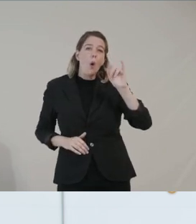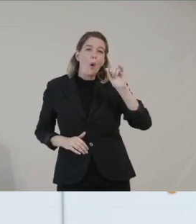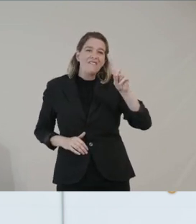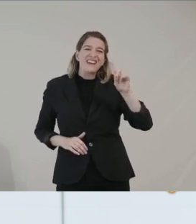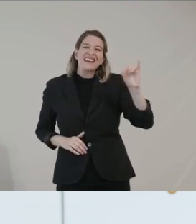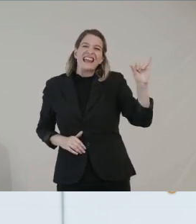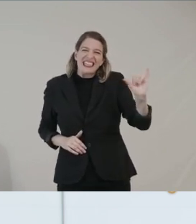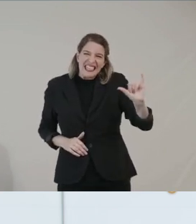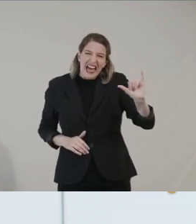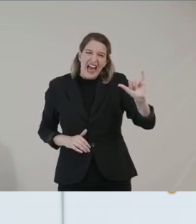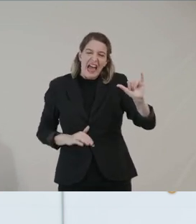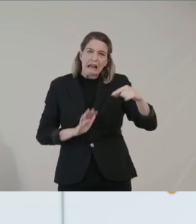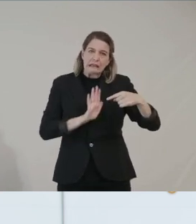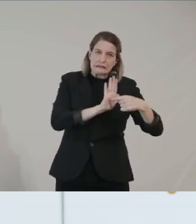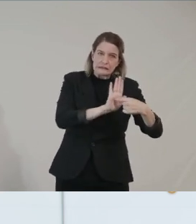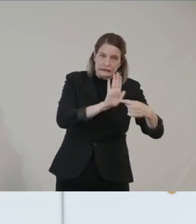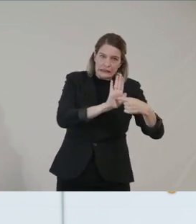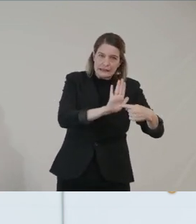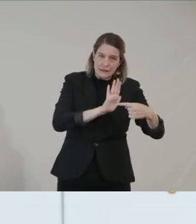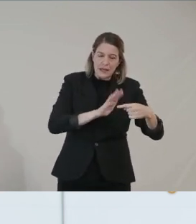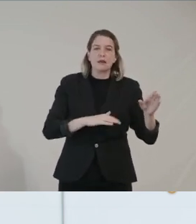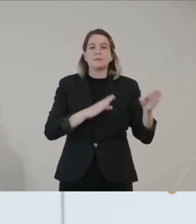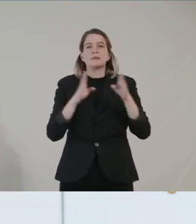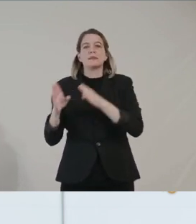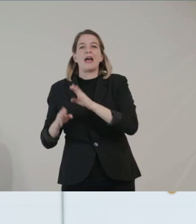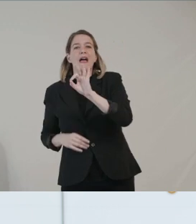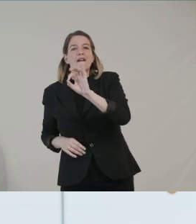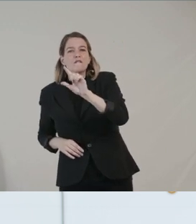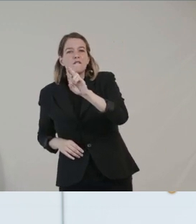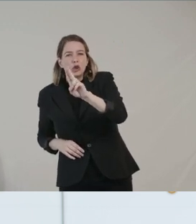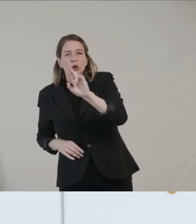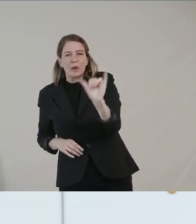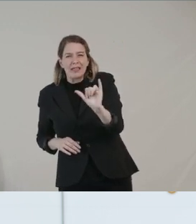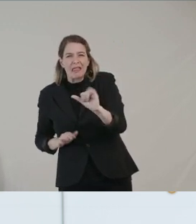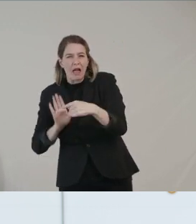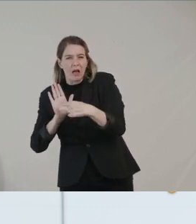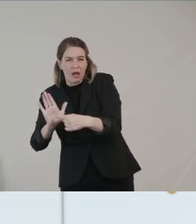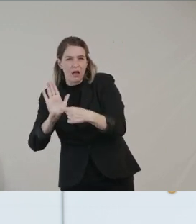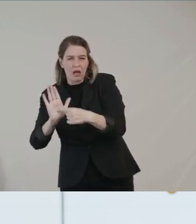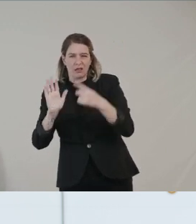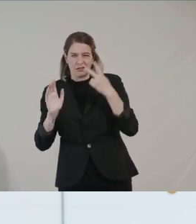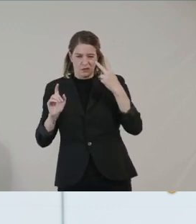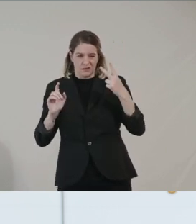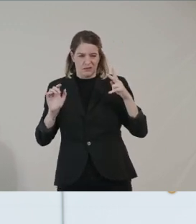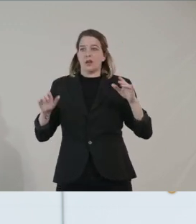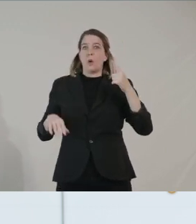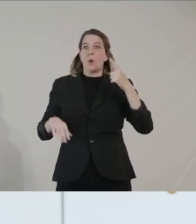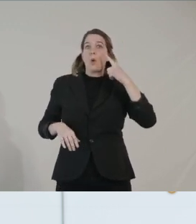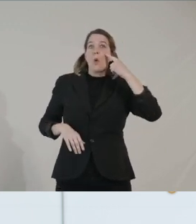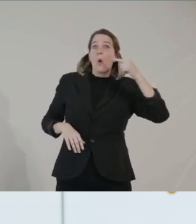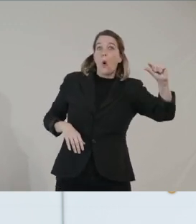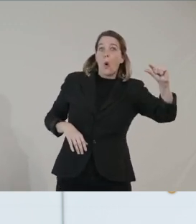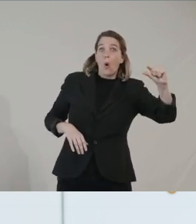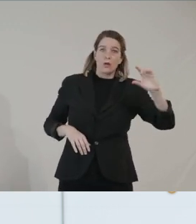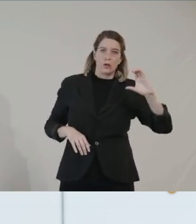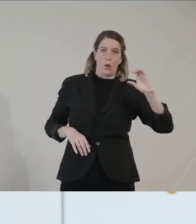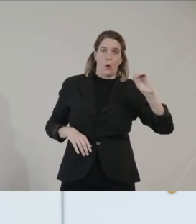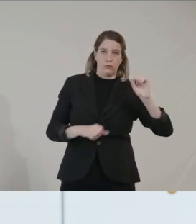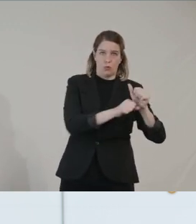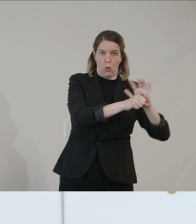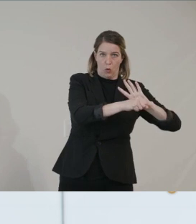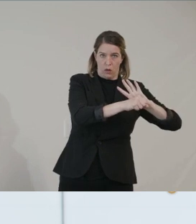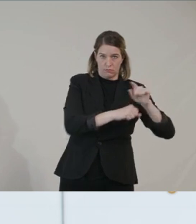illness surveillance. That's traditional flu-like surveillance. COVID is the gold line. The influenza